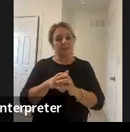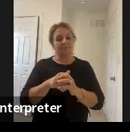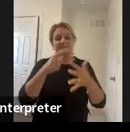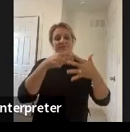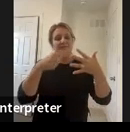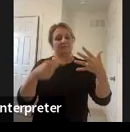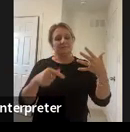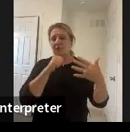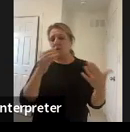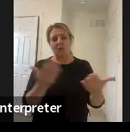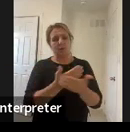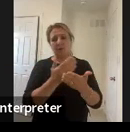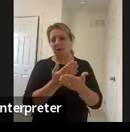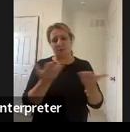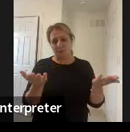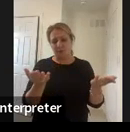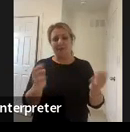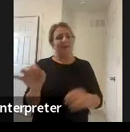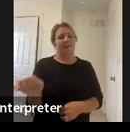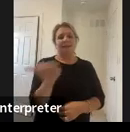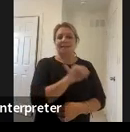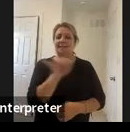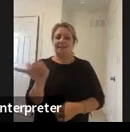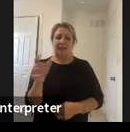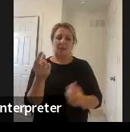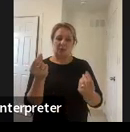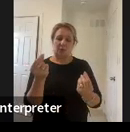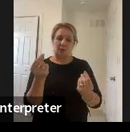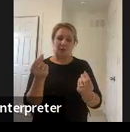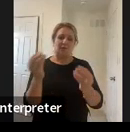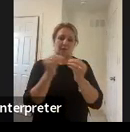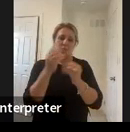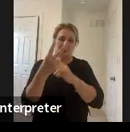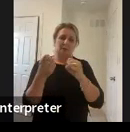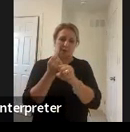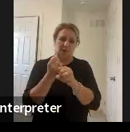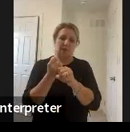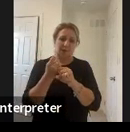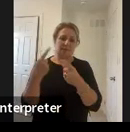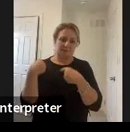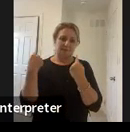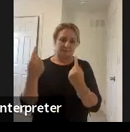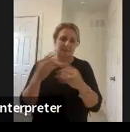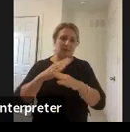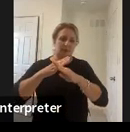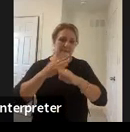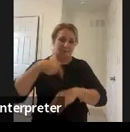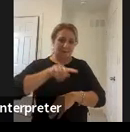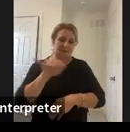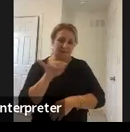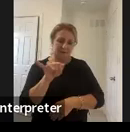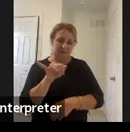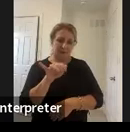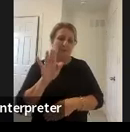to us and are the same type of things we've been doing for more than 2 years if we protected ourselves and others in